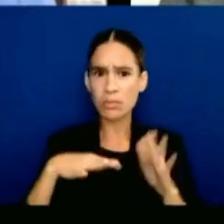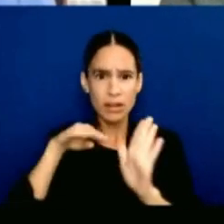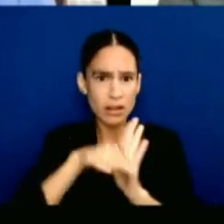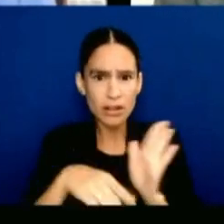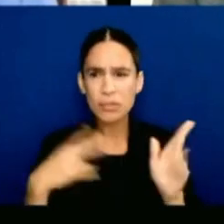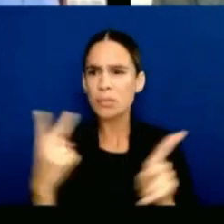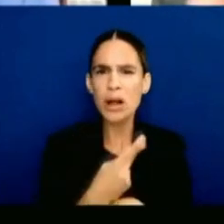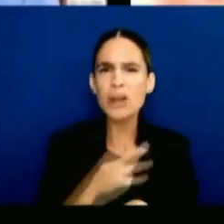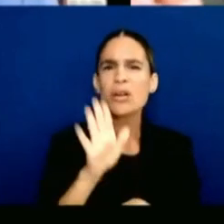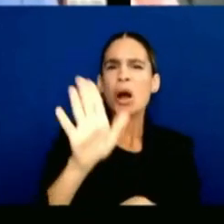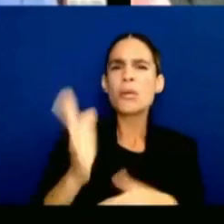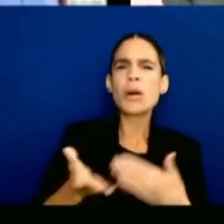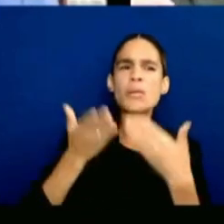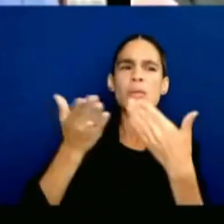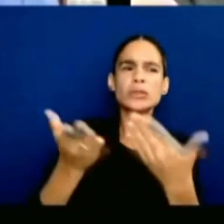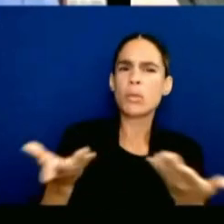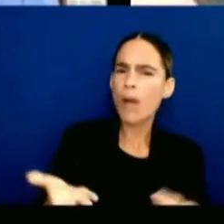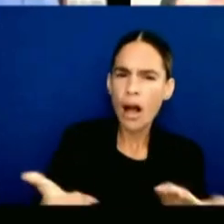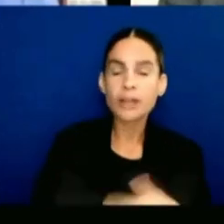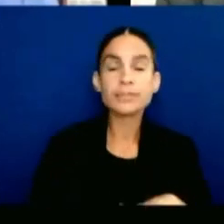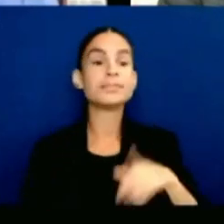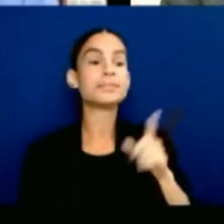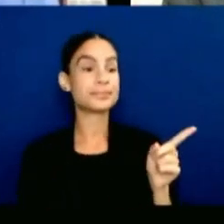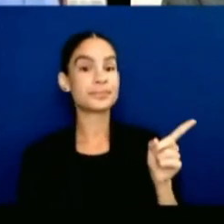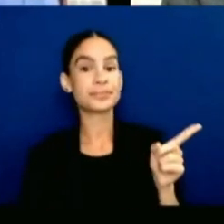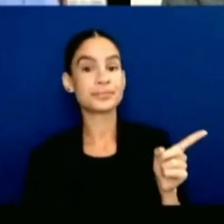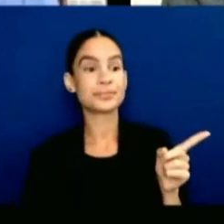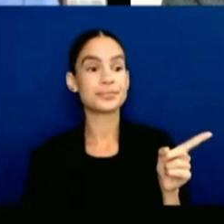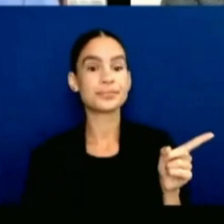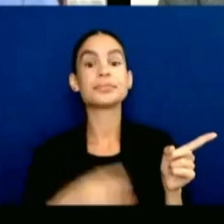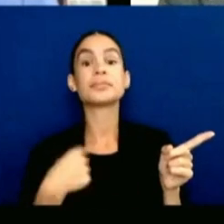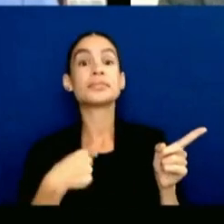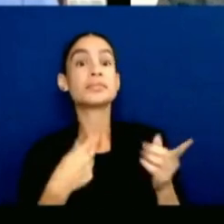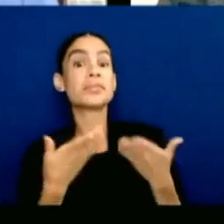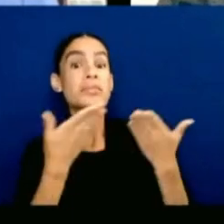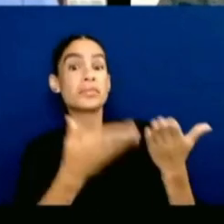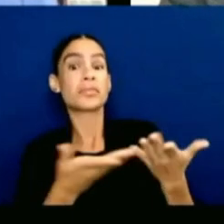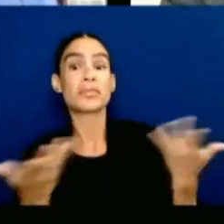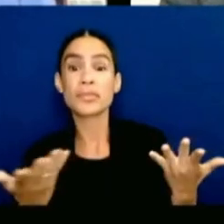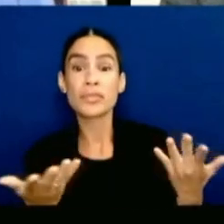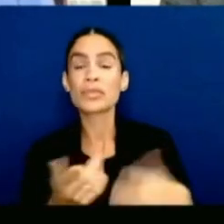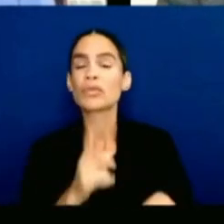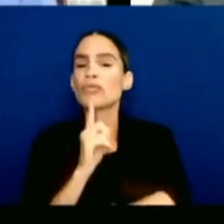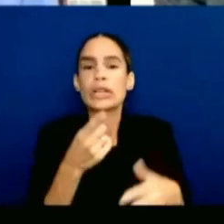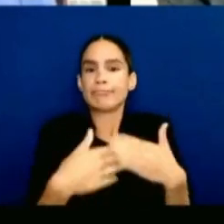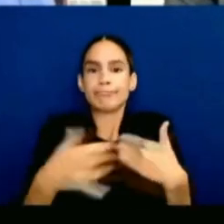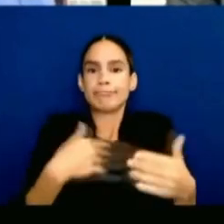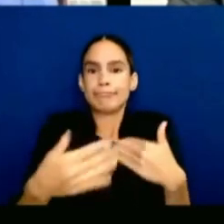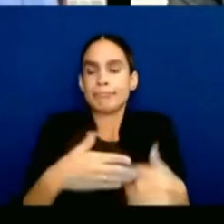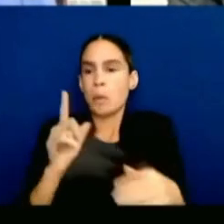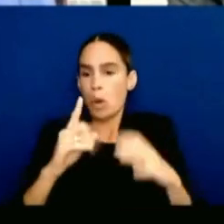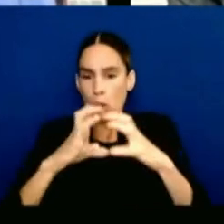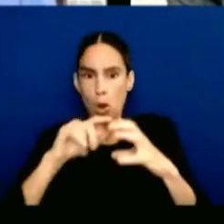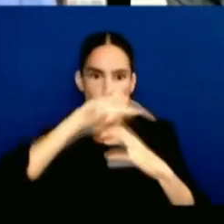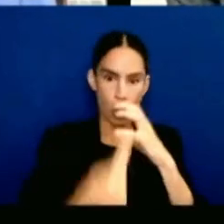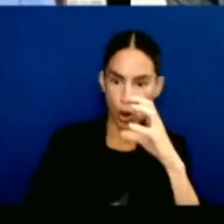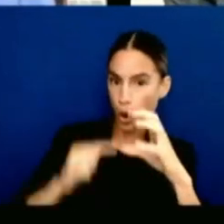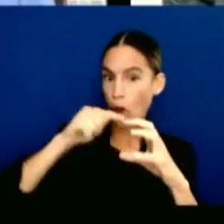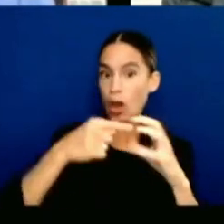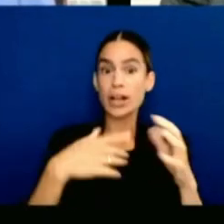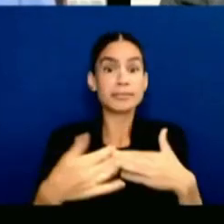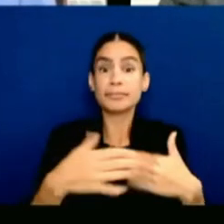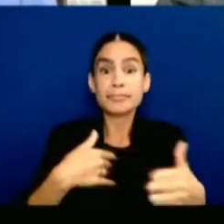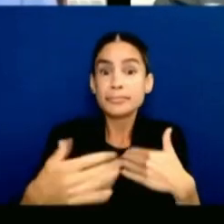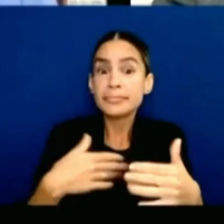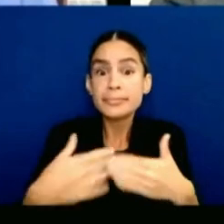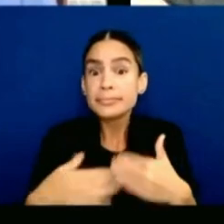recommendation, regardless of where you are in the country, and different parts of the countries have different stages. Some are still at gateway, some